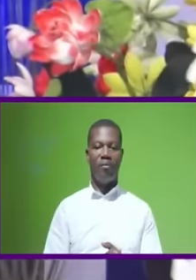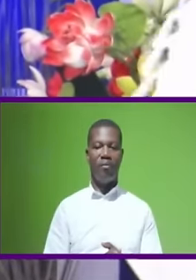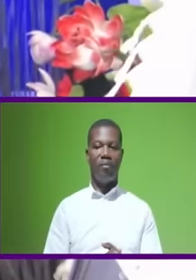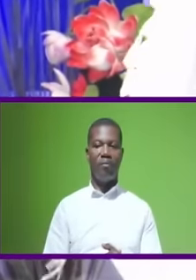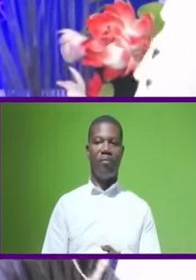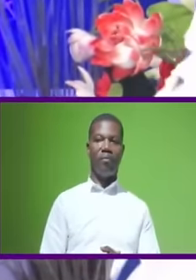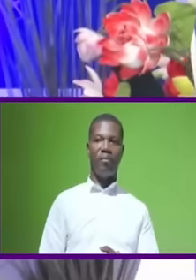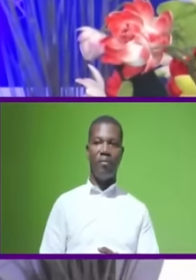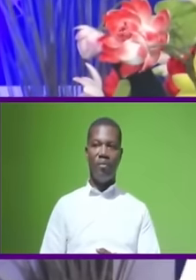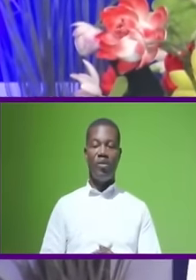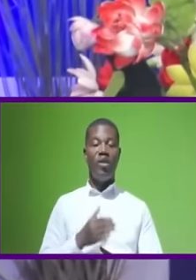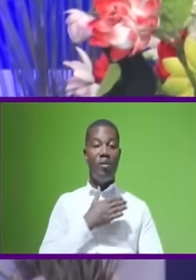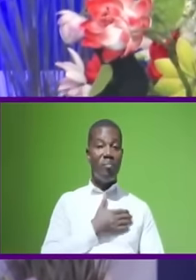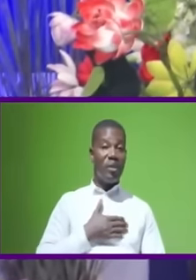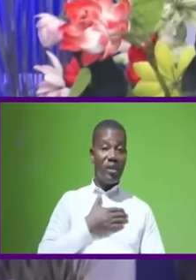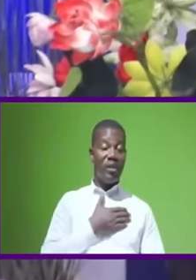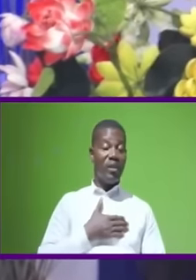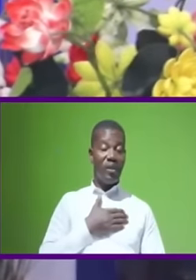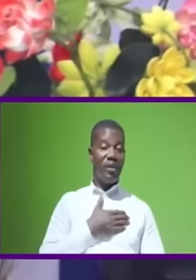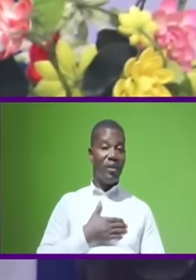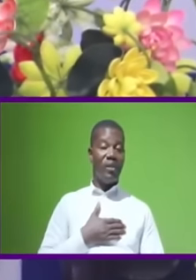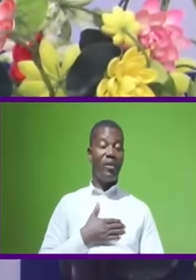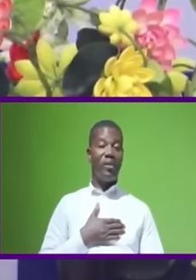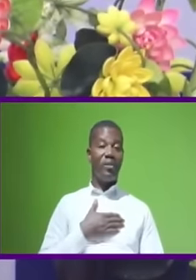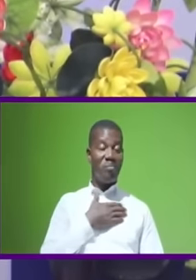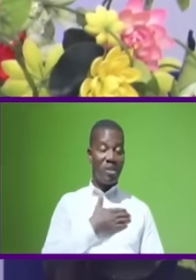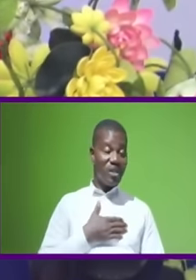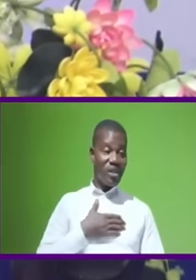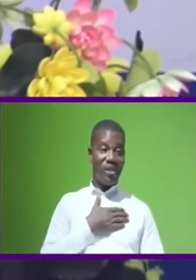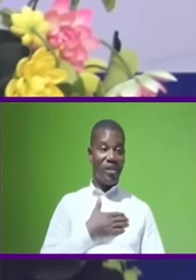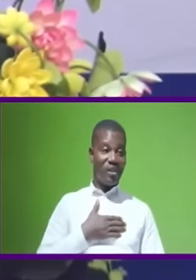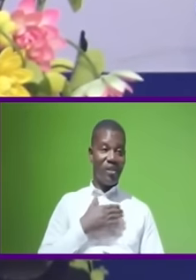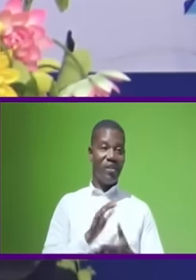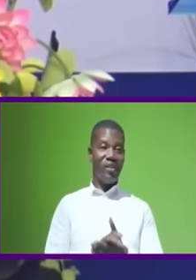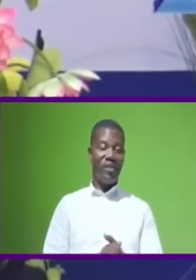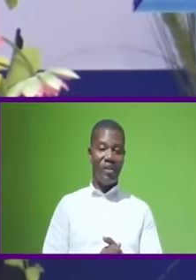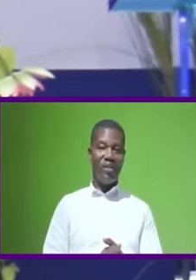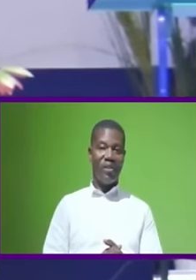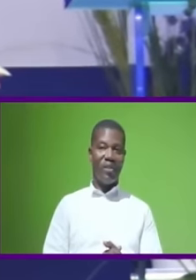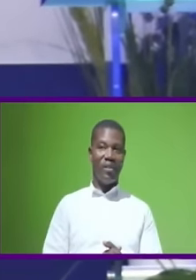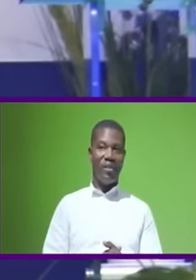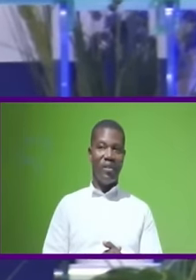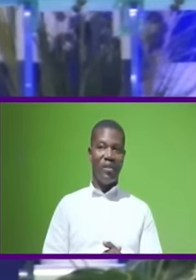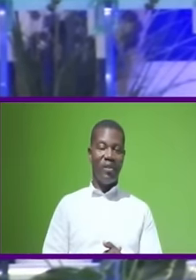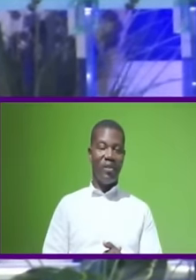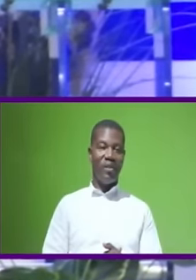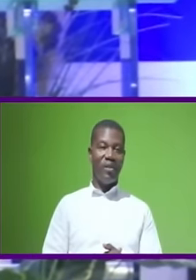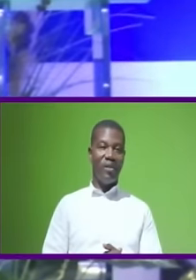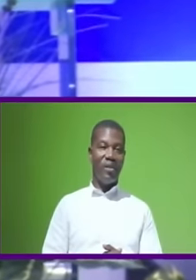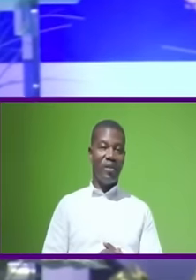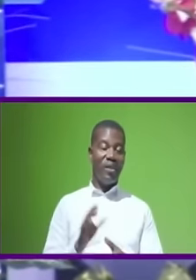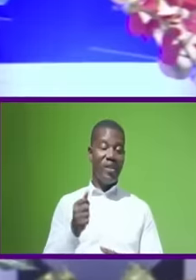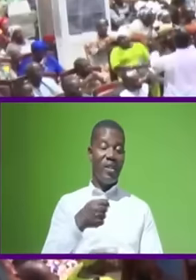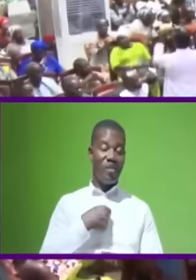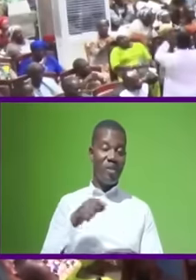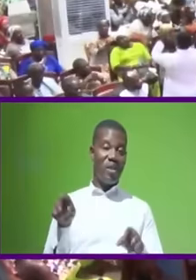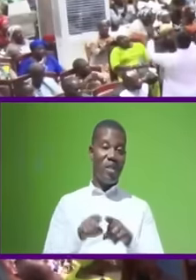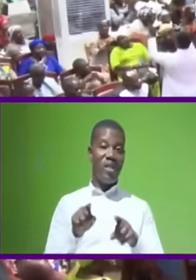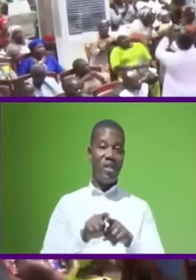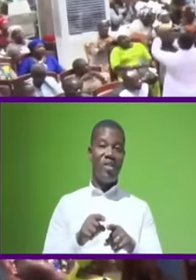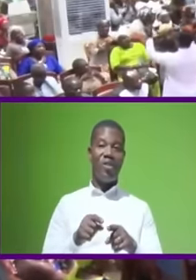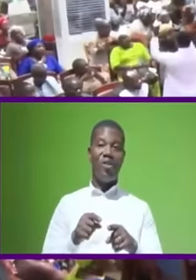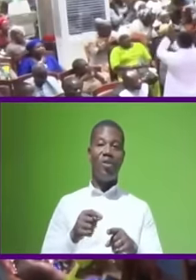So please, family will send you senior now. Oh, Sam Kasiapa!